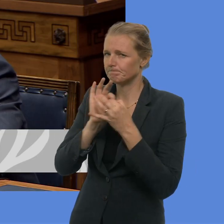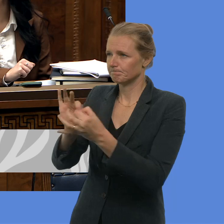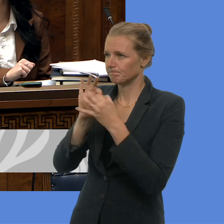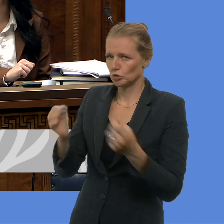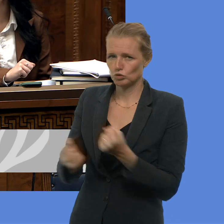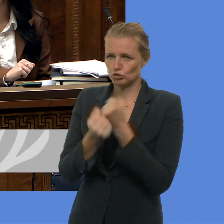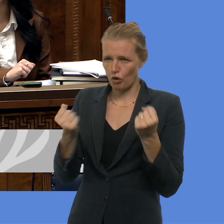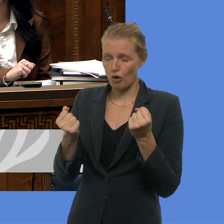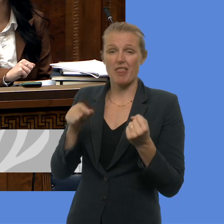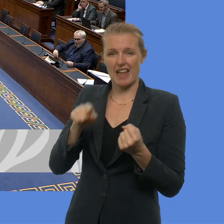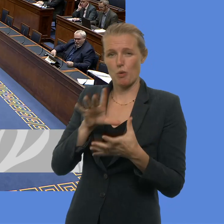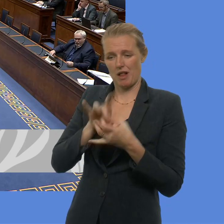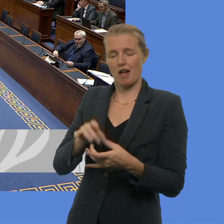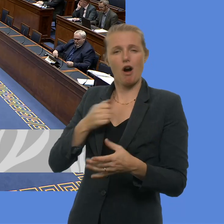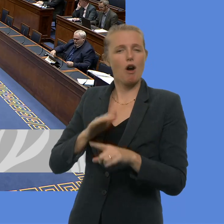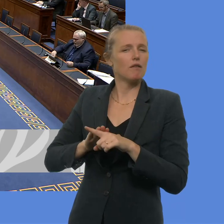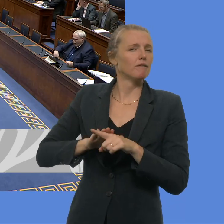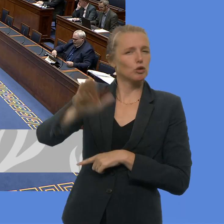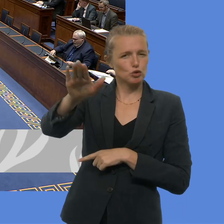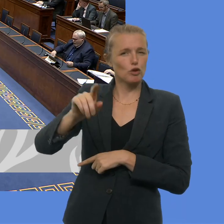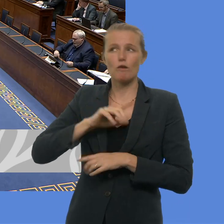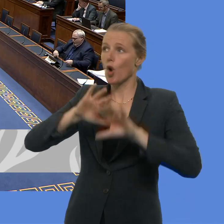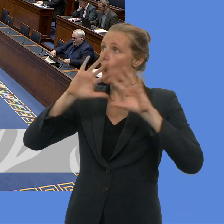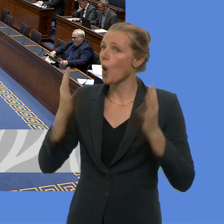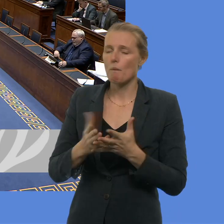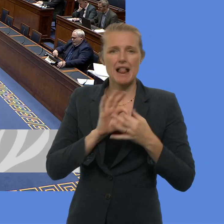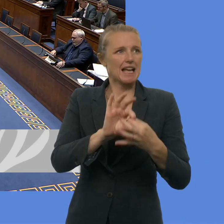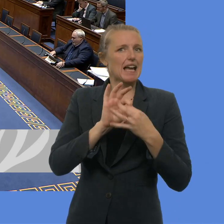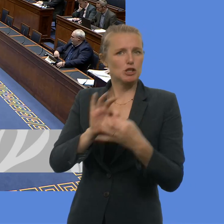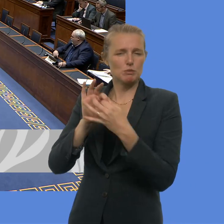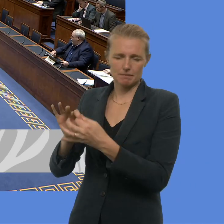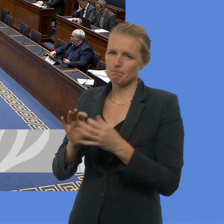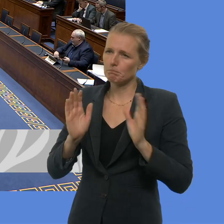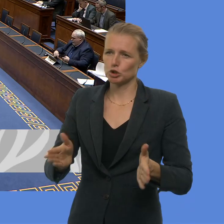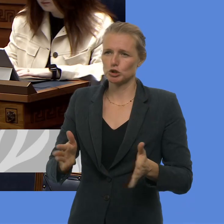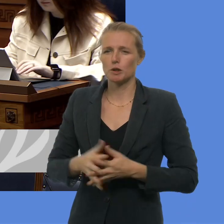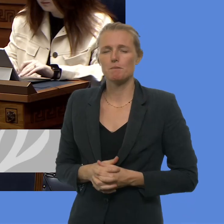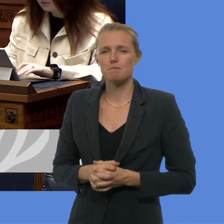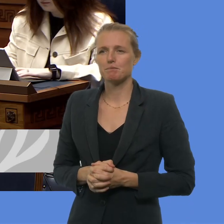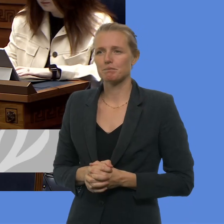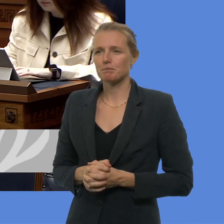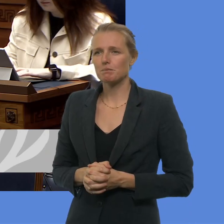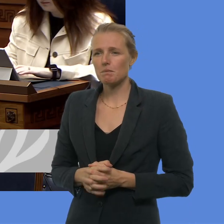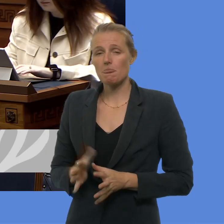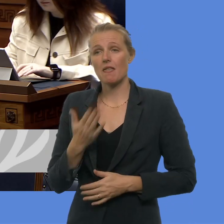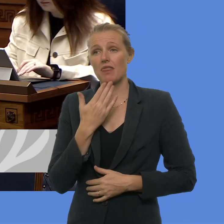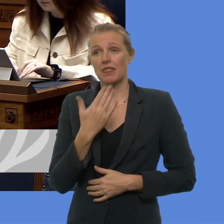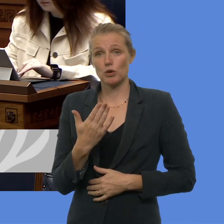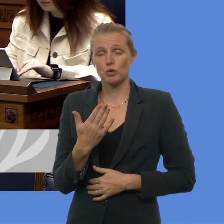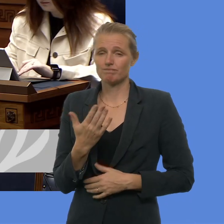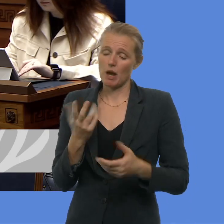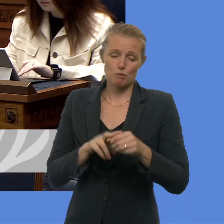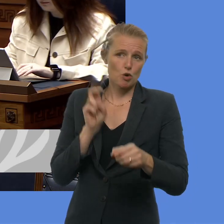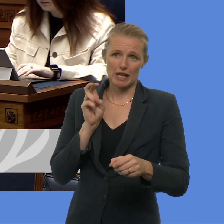global engagement. Mr Honeyford. Thank you, First Minister, for your response. Our relationship, regardless of